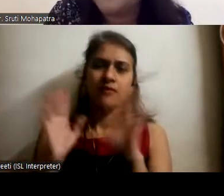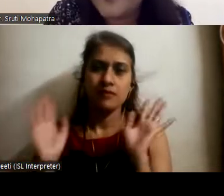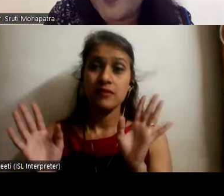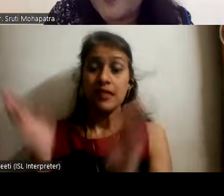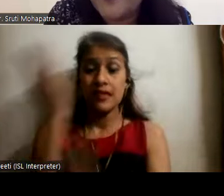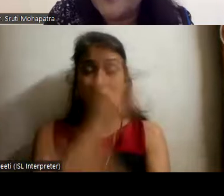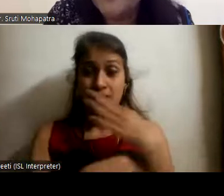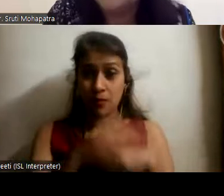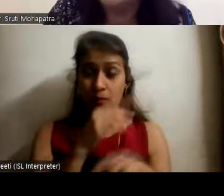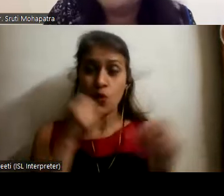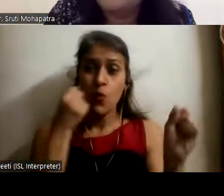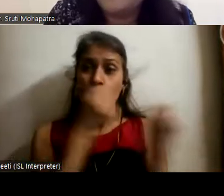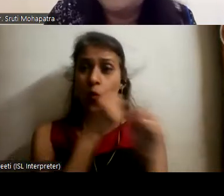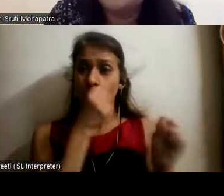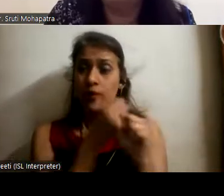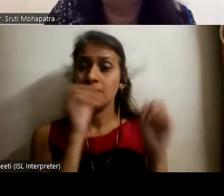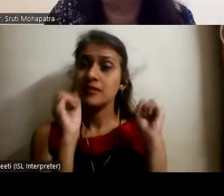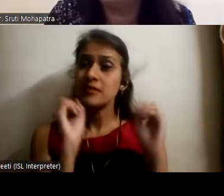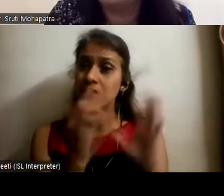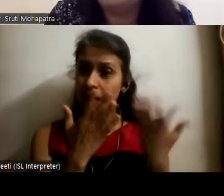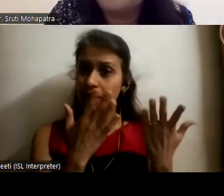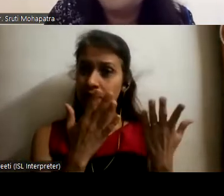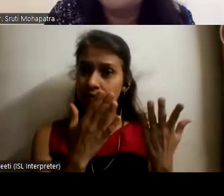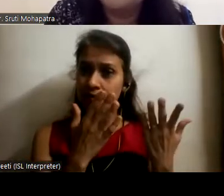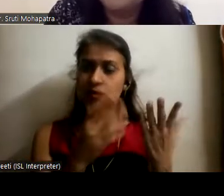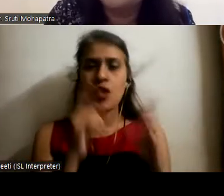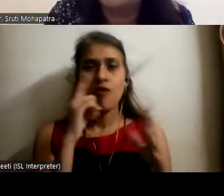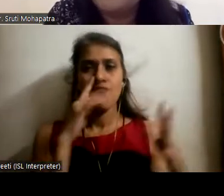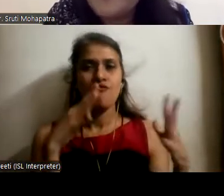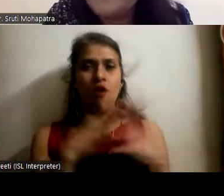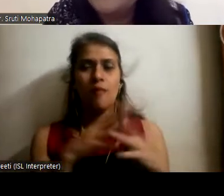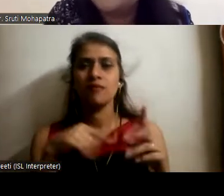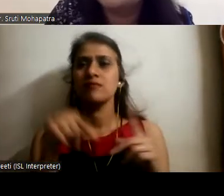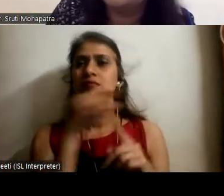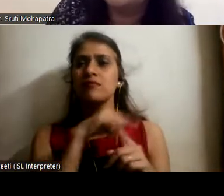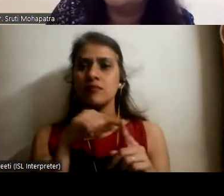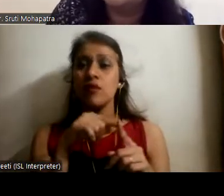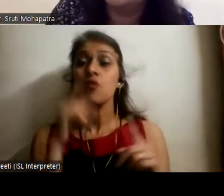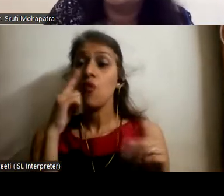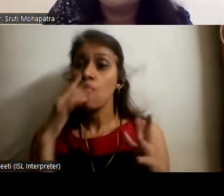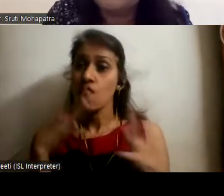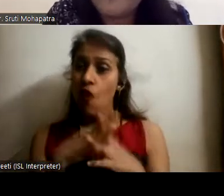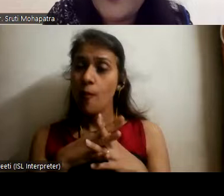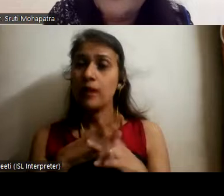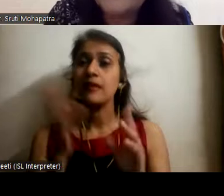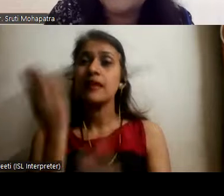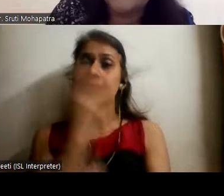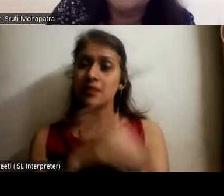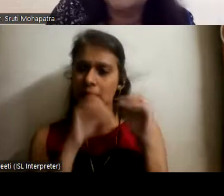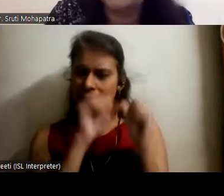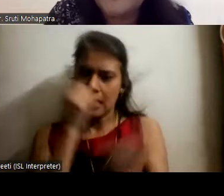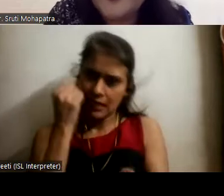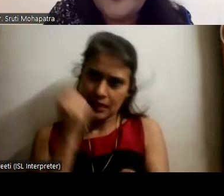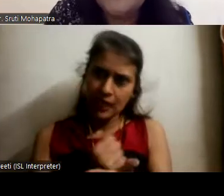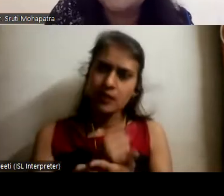movements which started, they were led mostly by women. So women with disabilities, their rights,